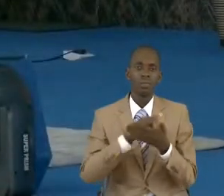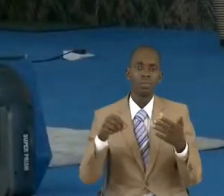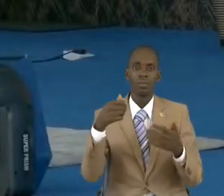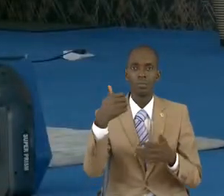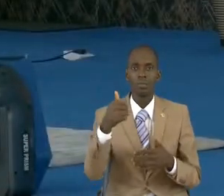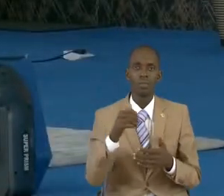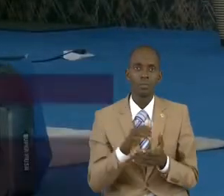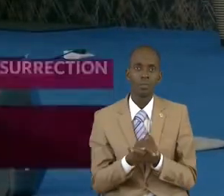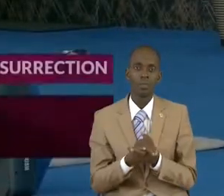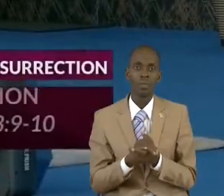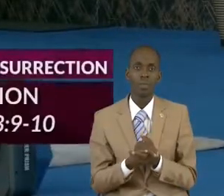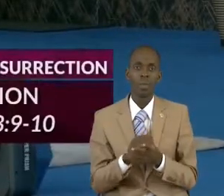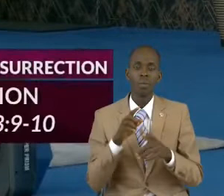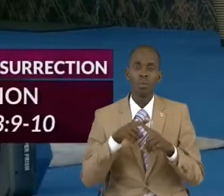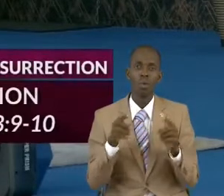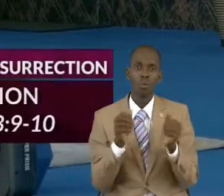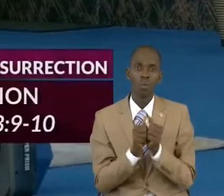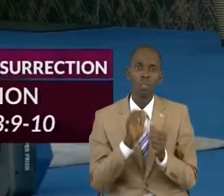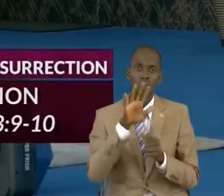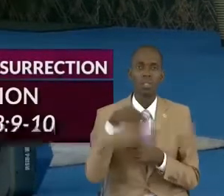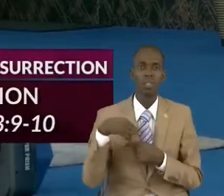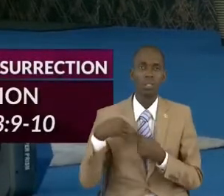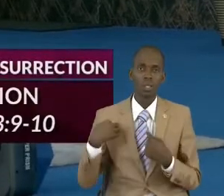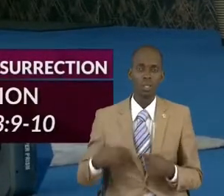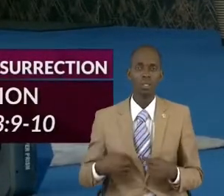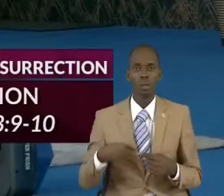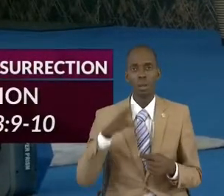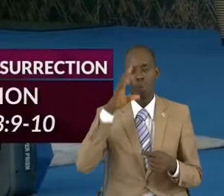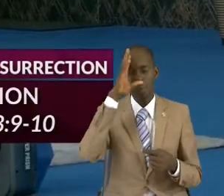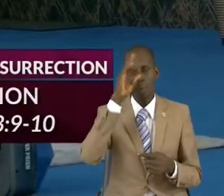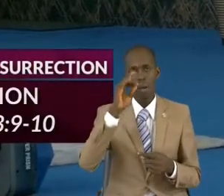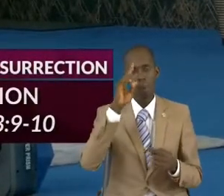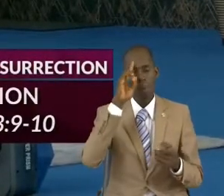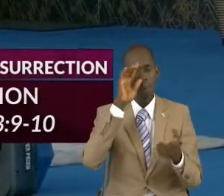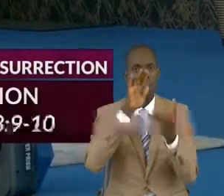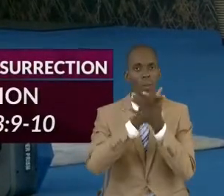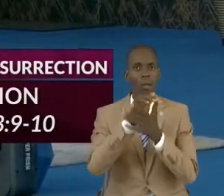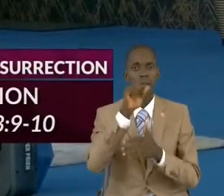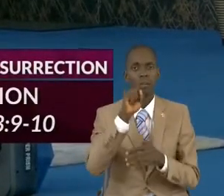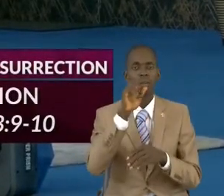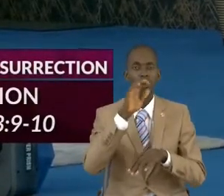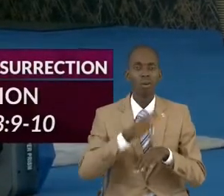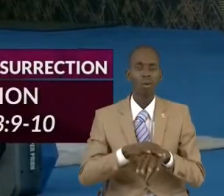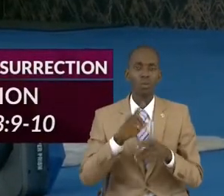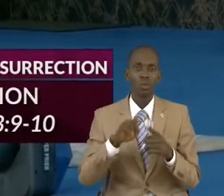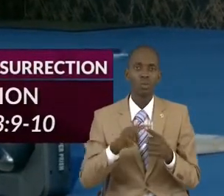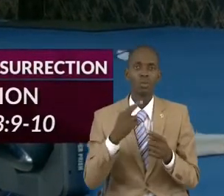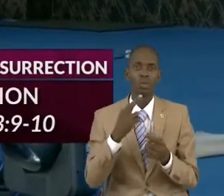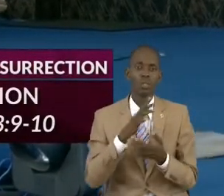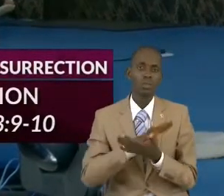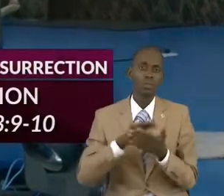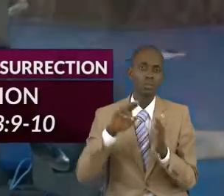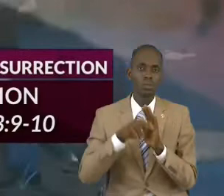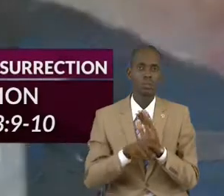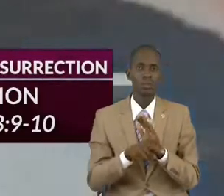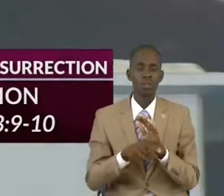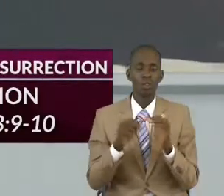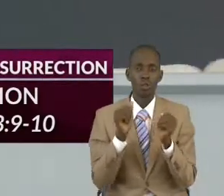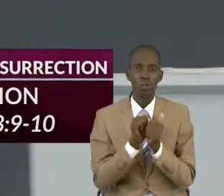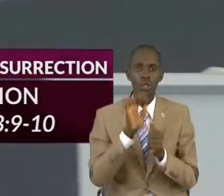the heart man believeth unto righteousness. With the